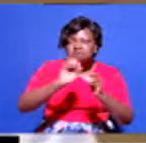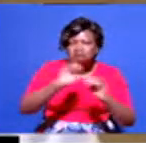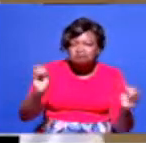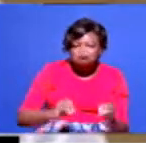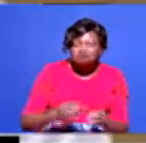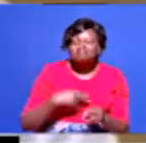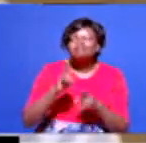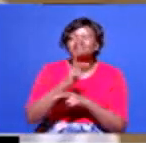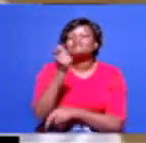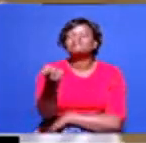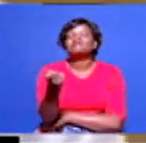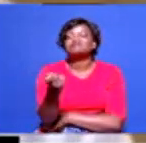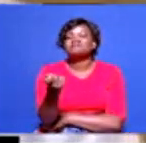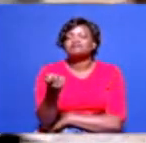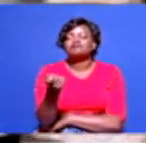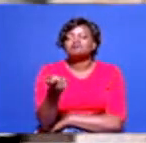useless.